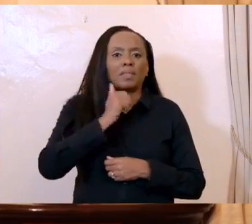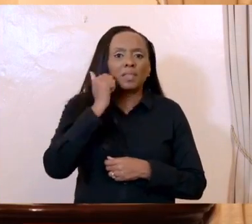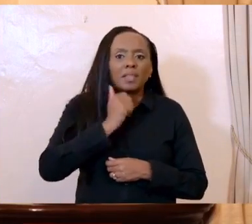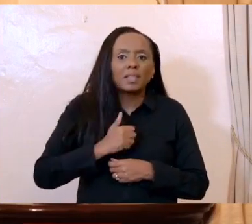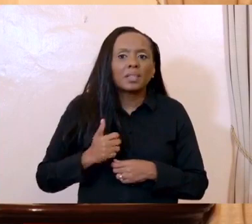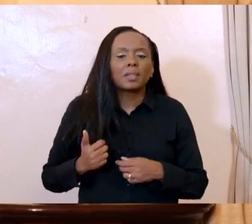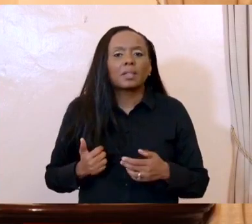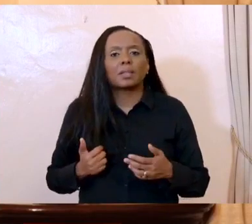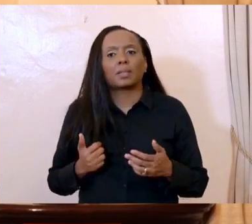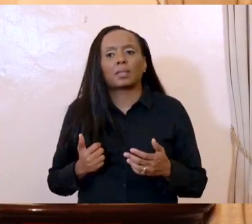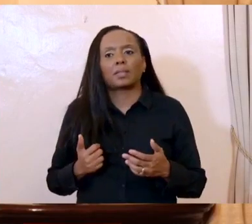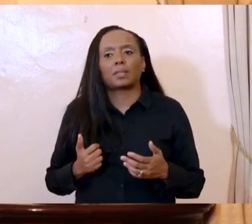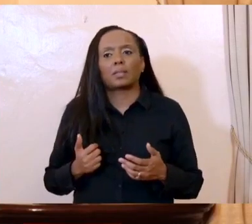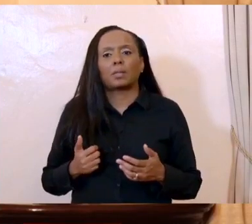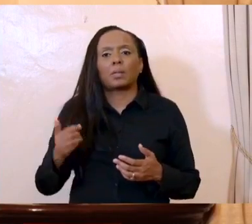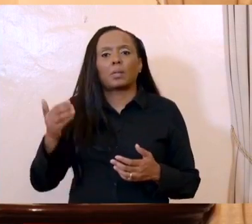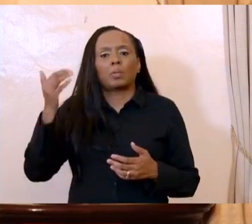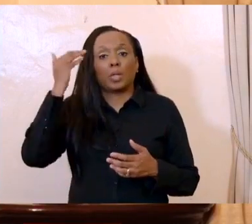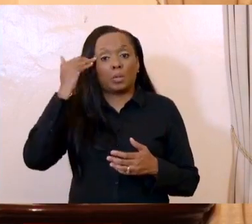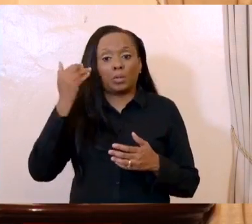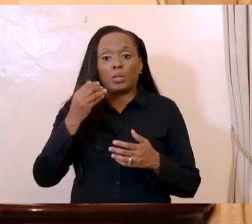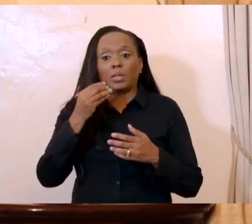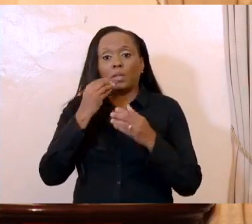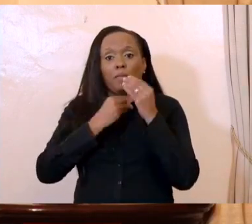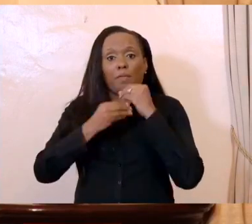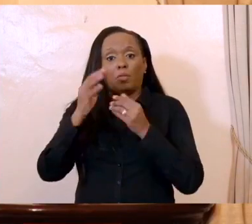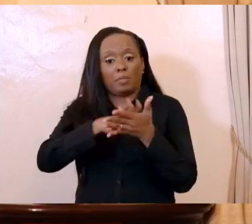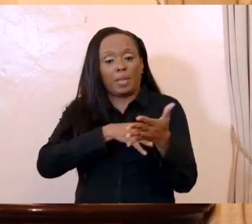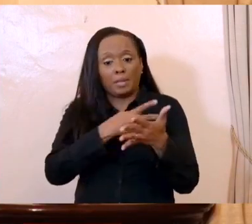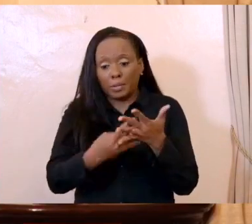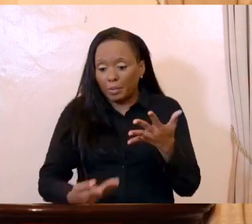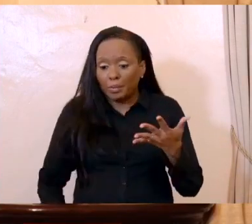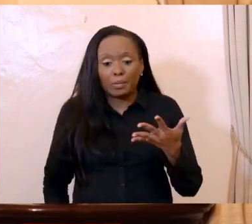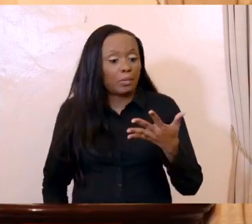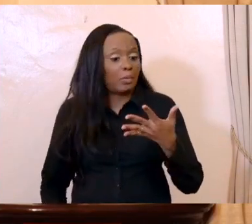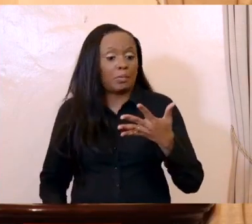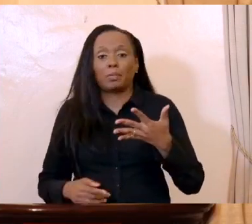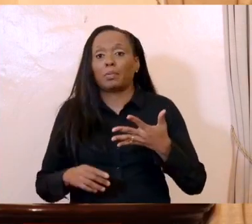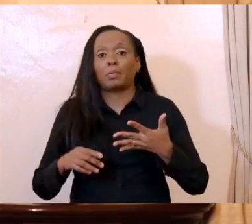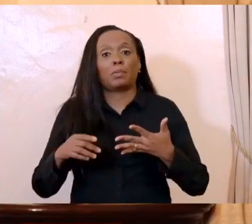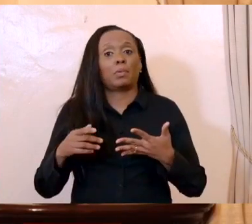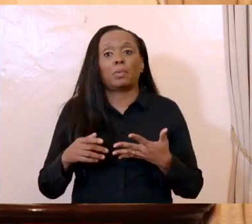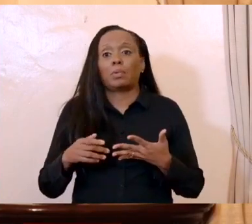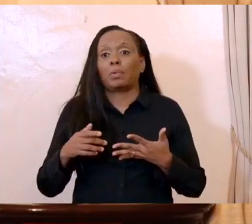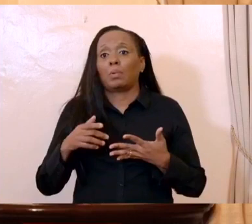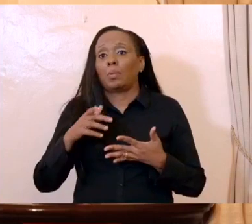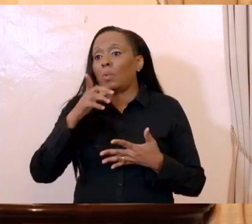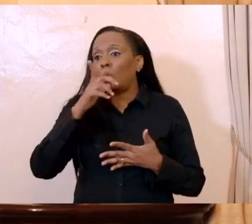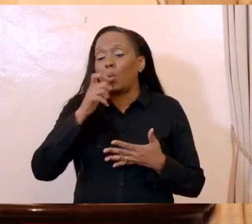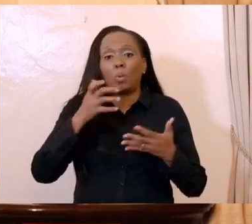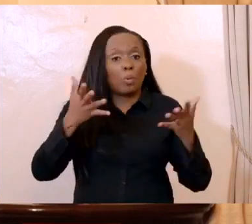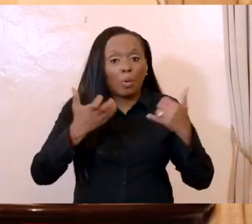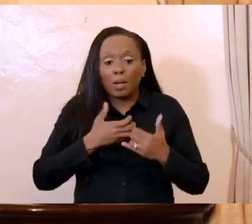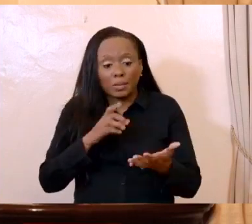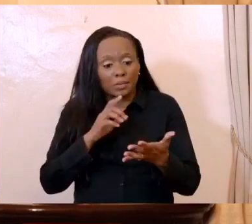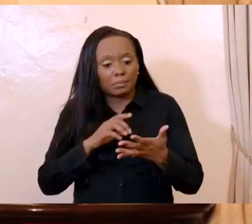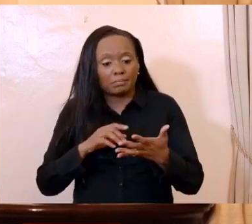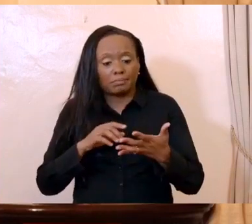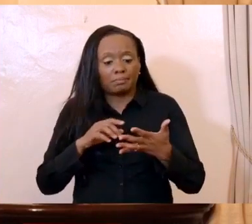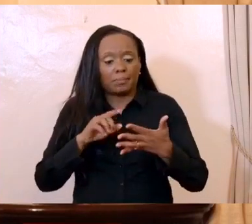of what the inmates are being fed, when they have been fed, who has requested access to information to a doctor,